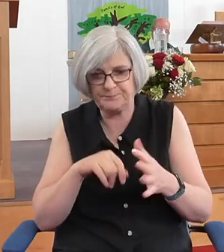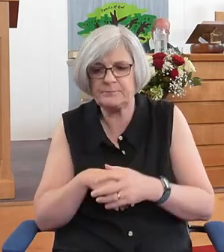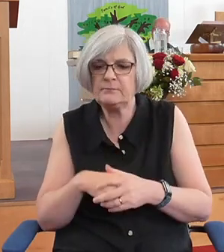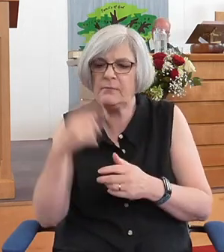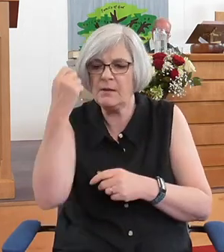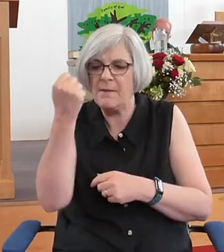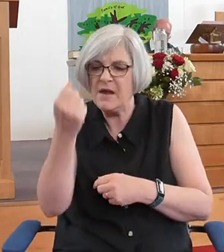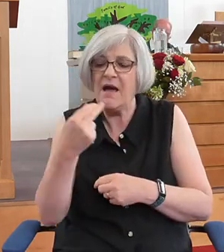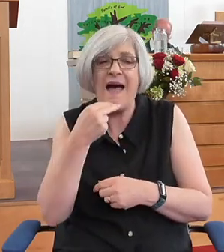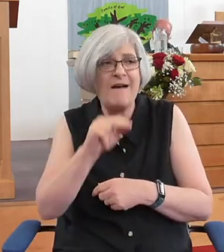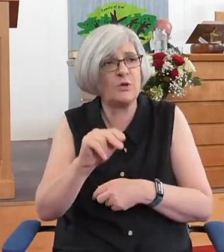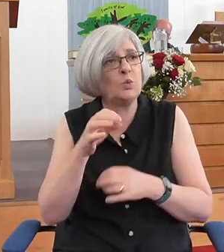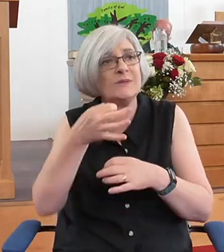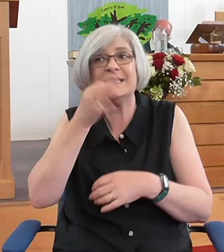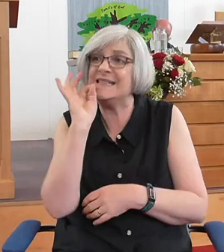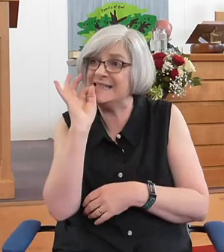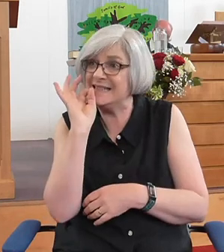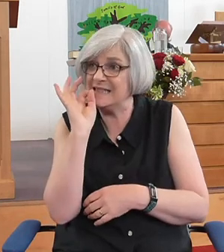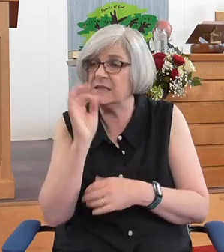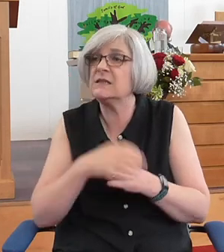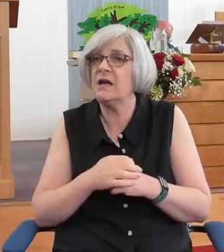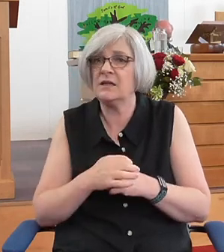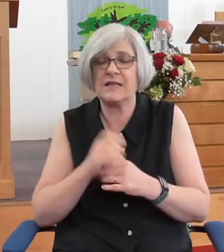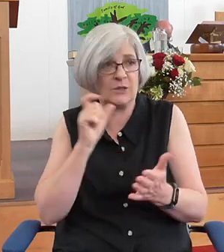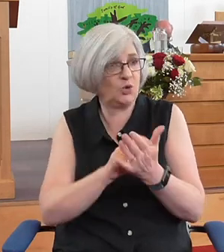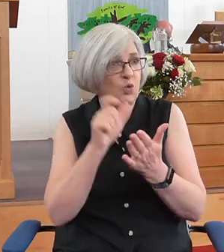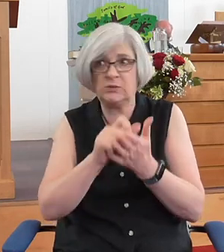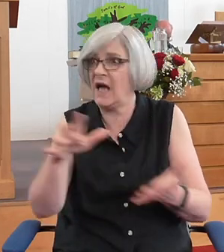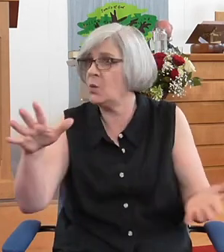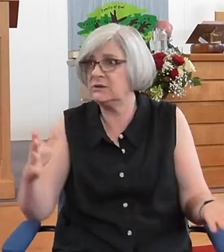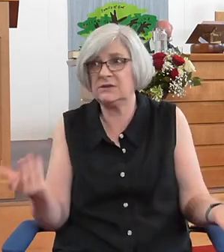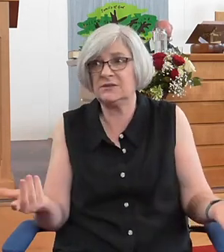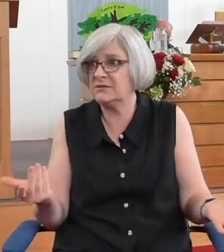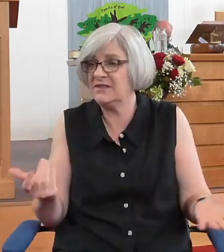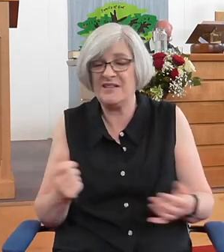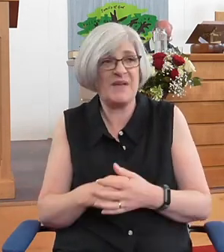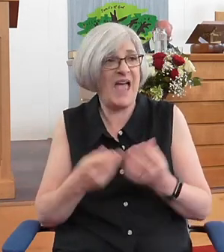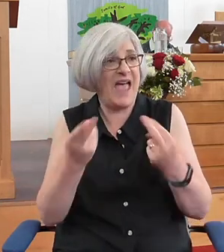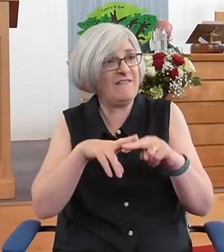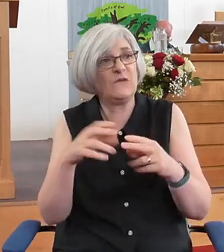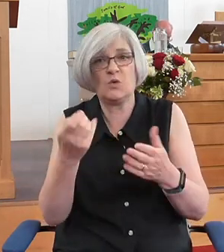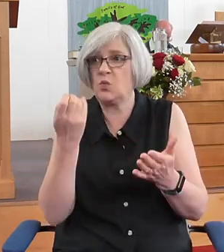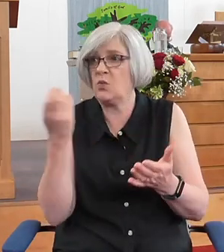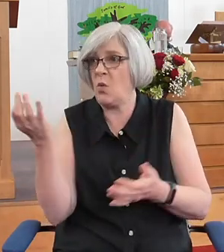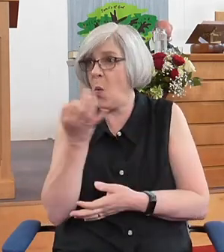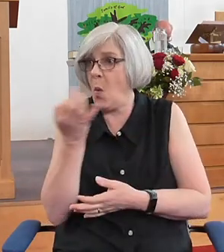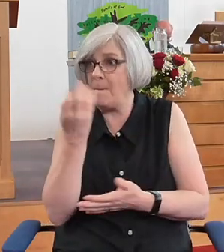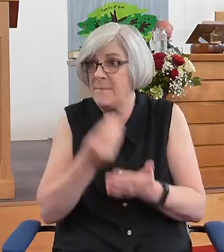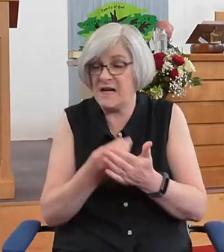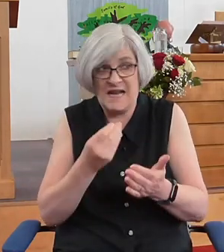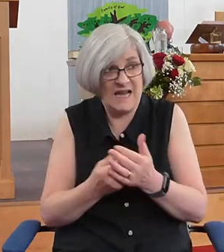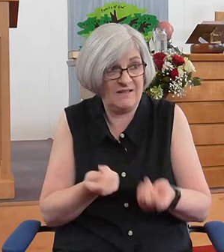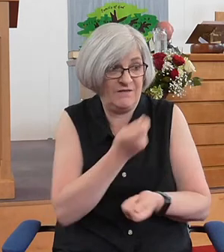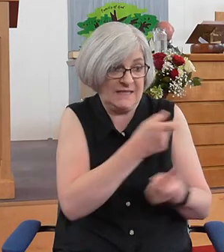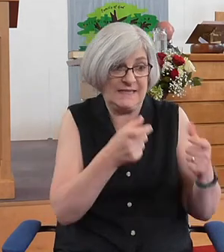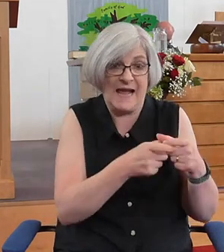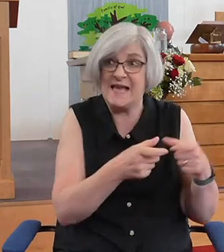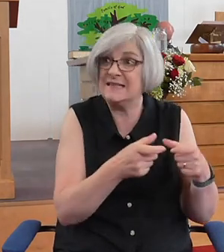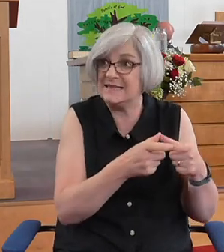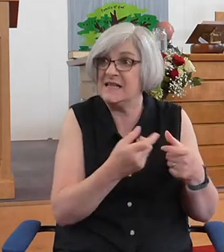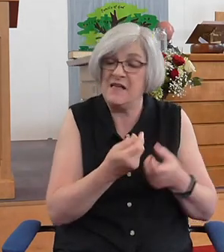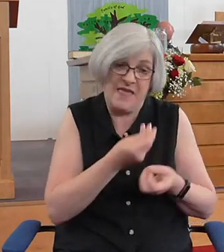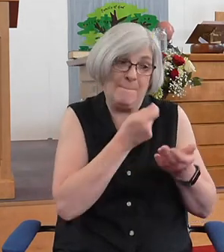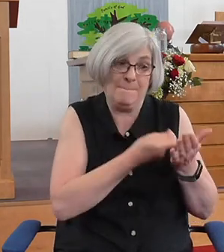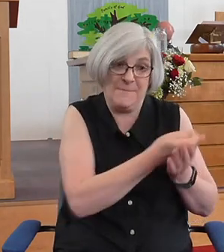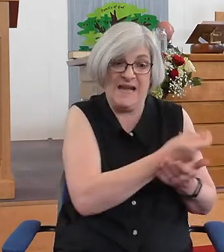afternoon tea, which is full, is completely sold out, but if you owe money, it would be very nice if you could pay for it today. If